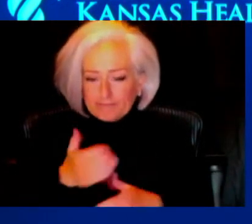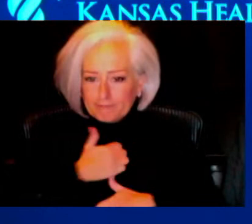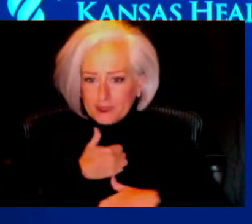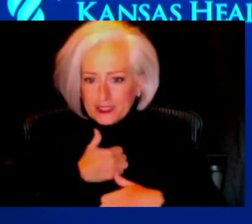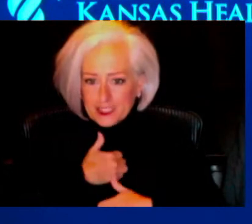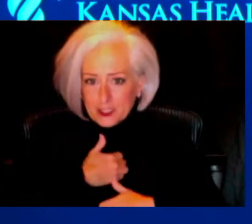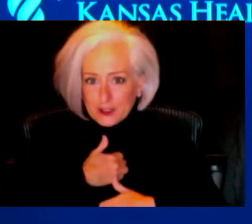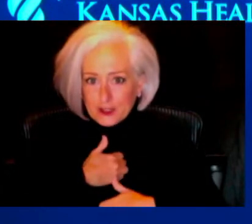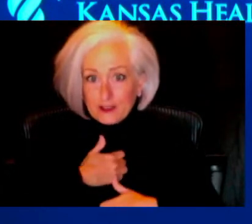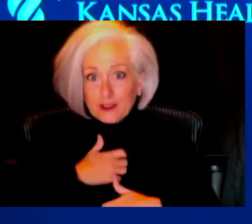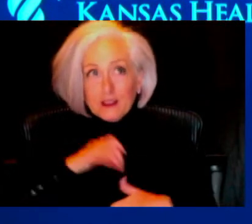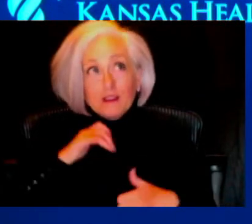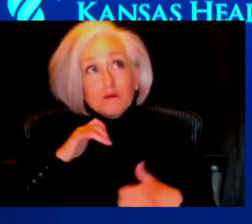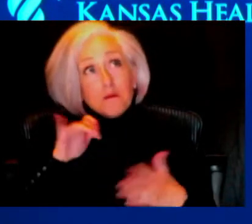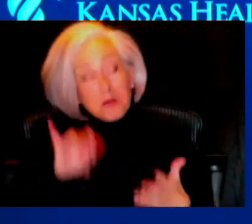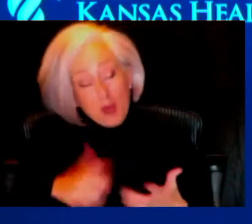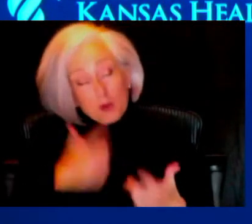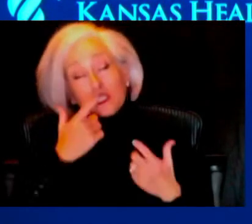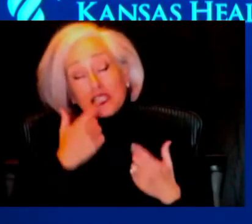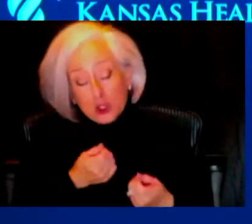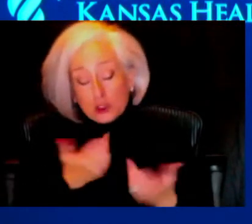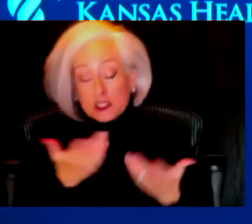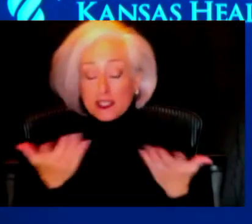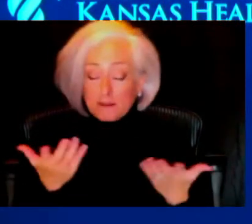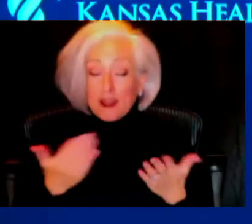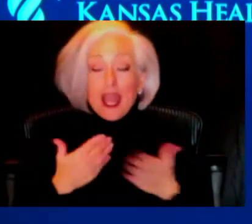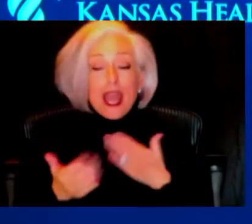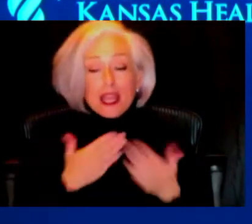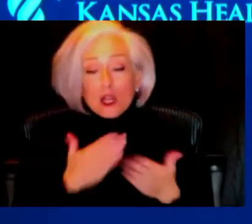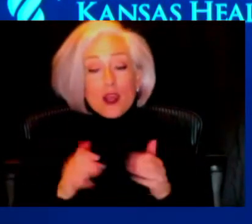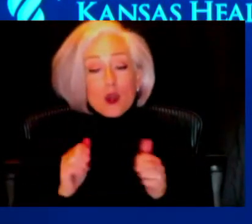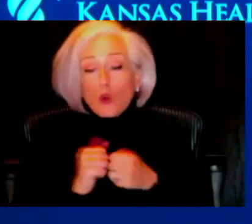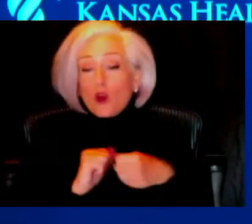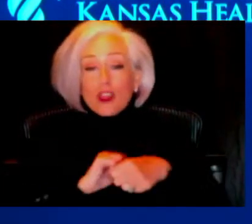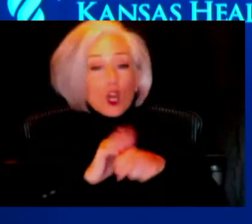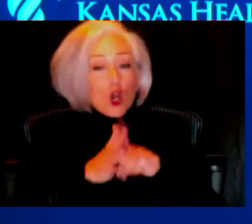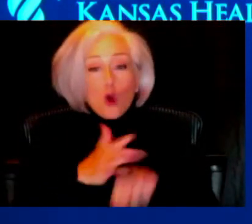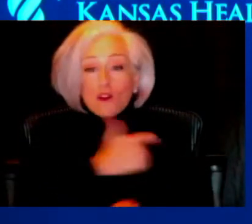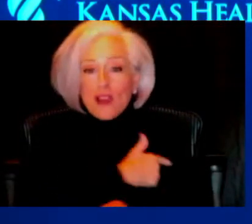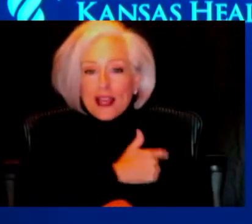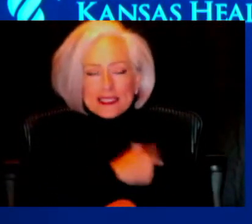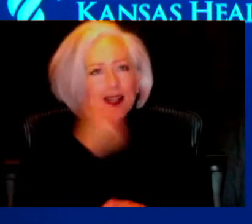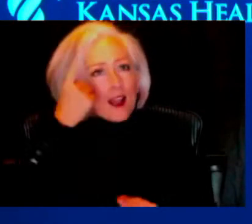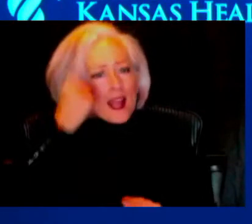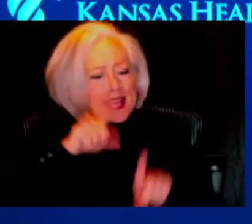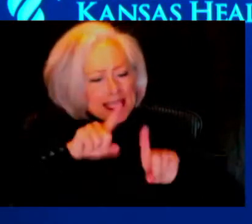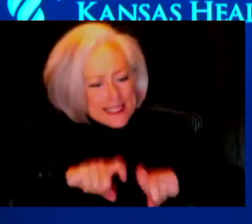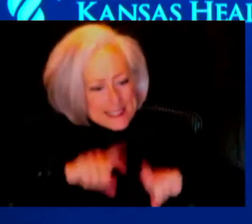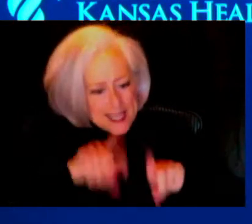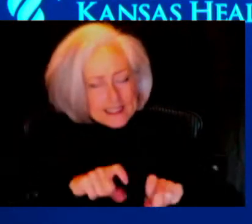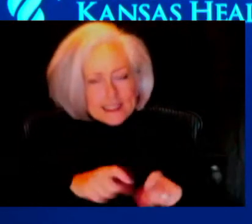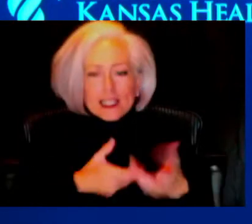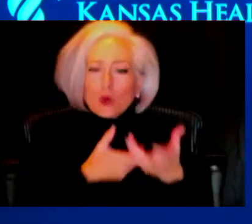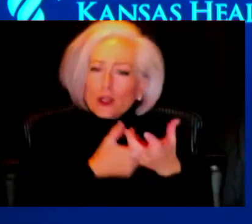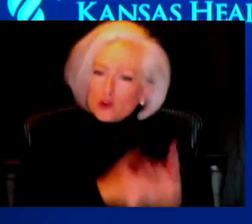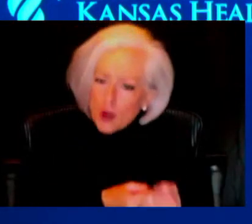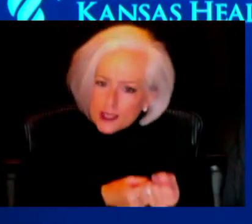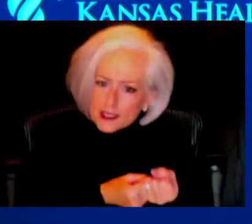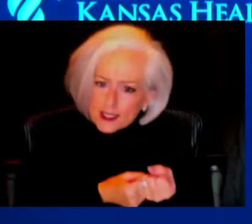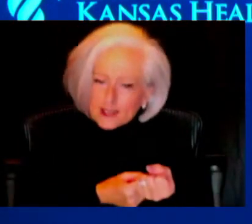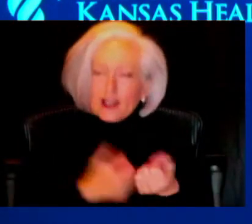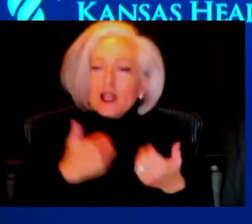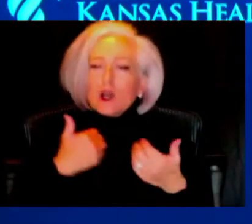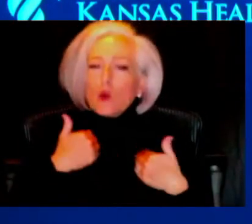very interesting to say the least. But with the COVID vaccine, it's been tested, it's trusted. We have the track record